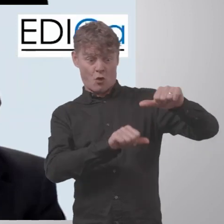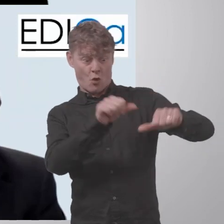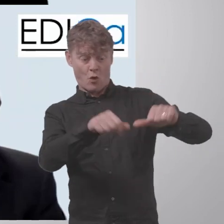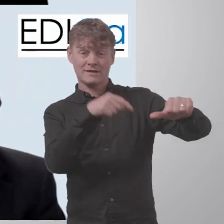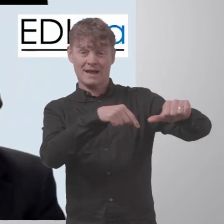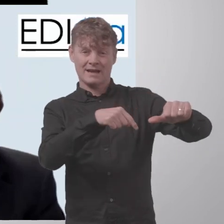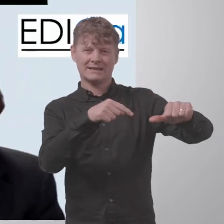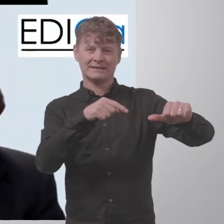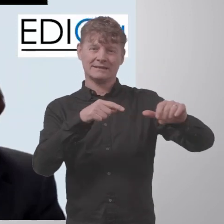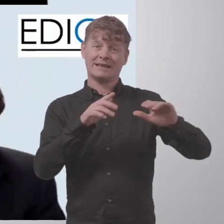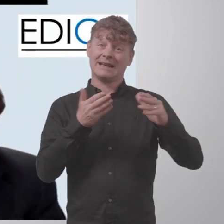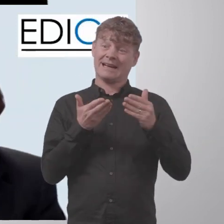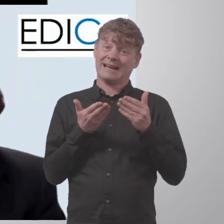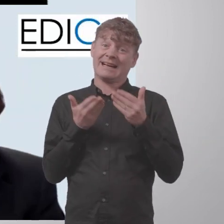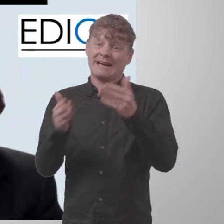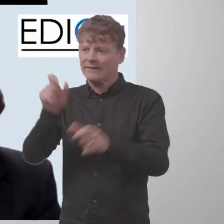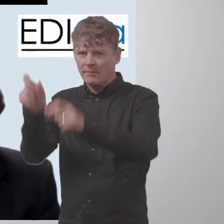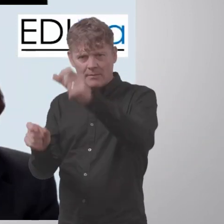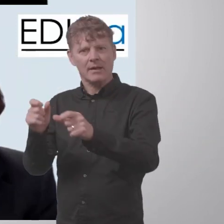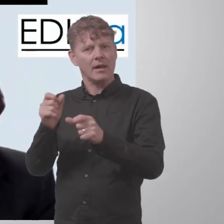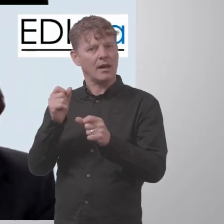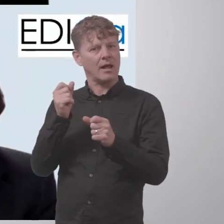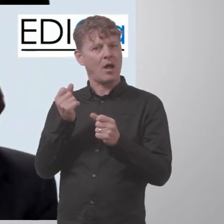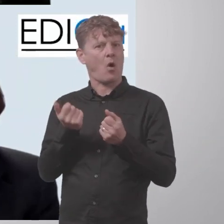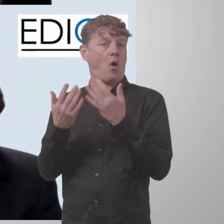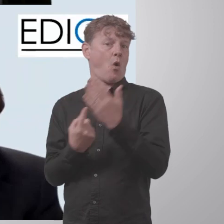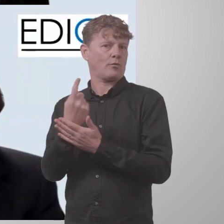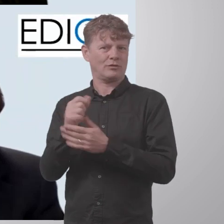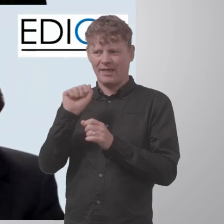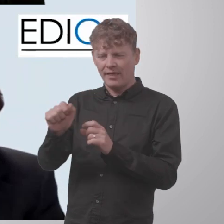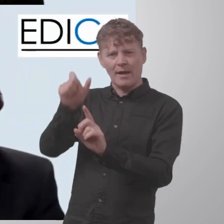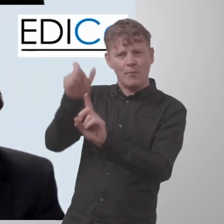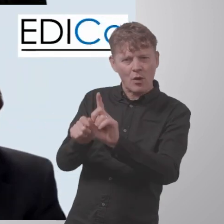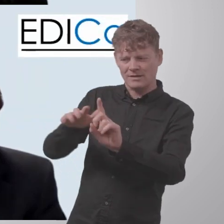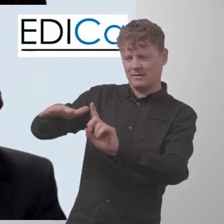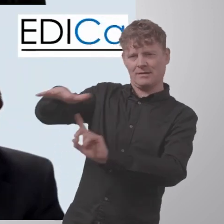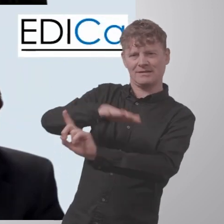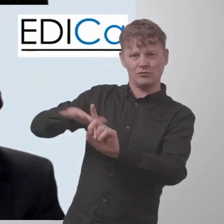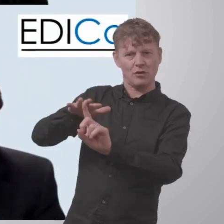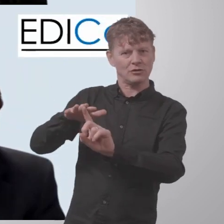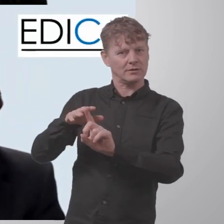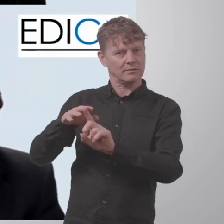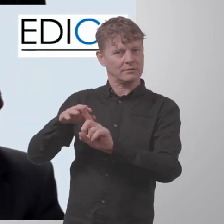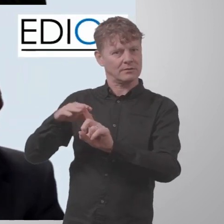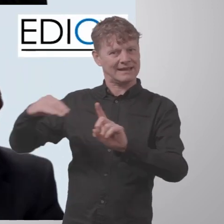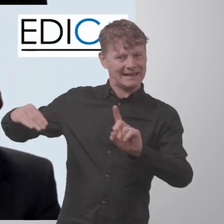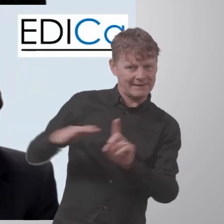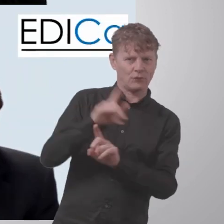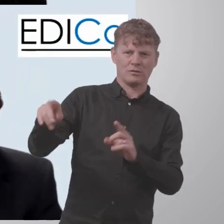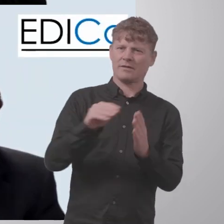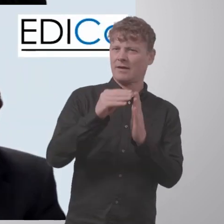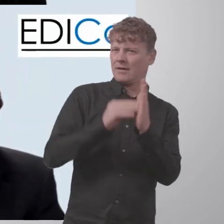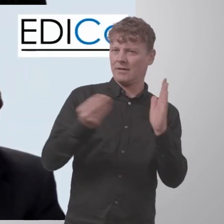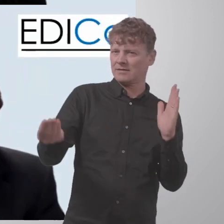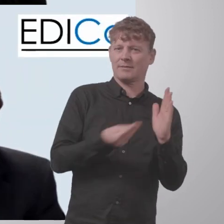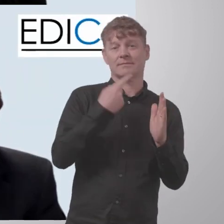least to explain how their personal circumstances has configured their submission. So if somebody has had a career which has